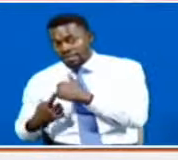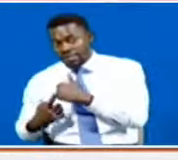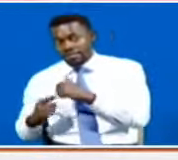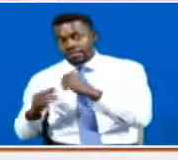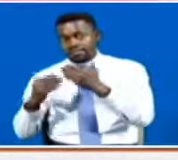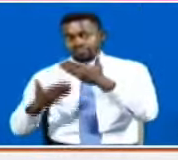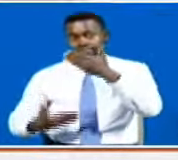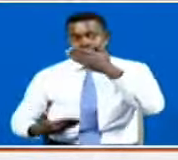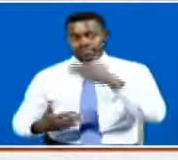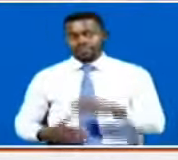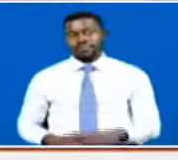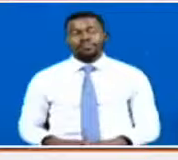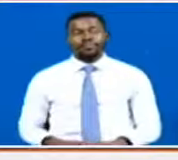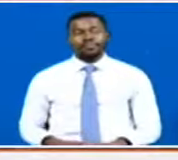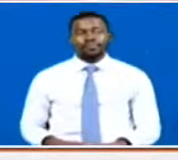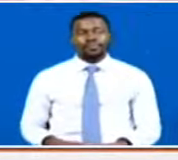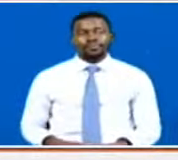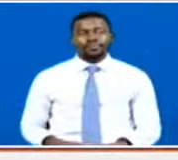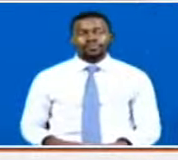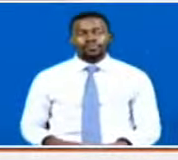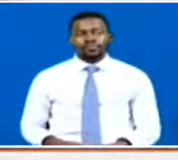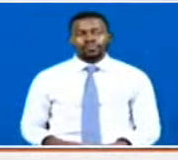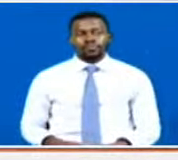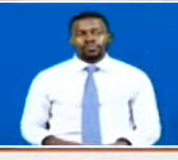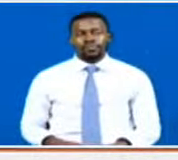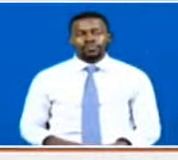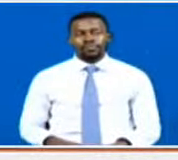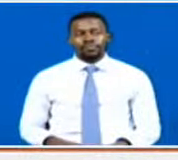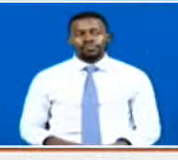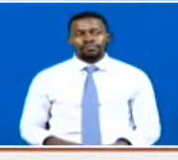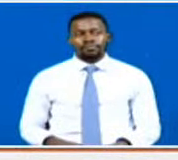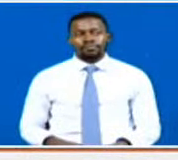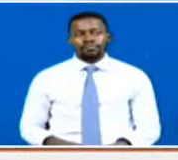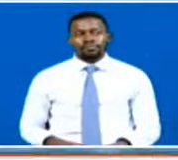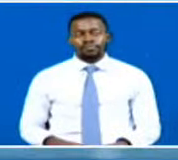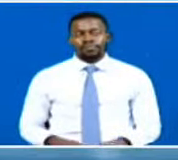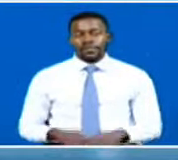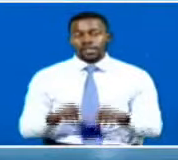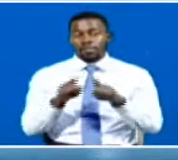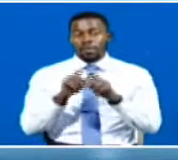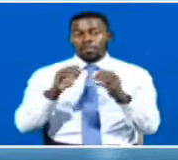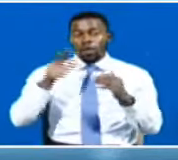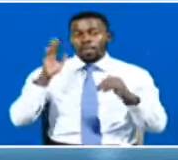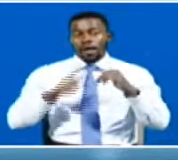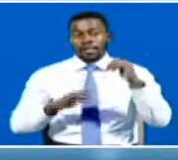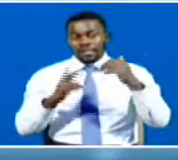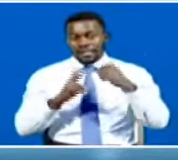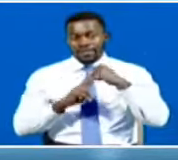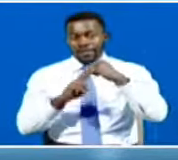respectively. And more than 700 athletes will compete in this year's